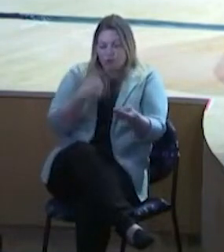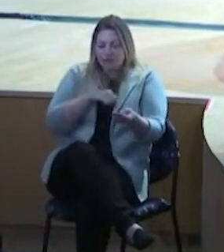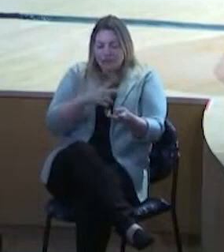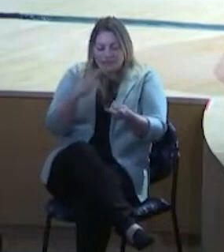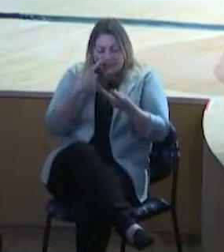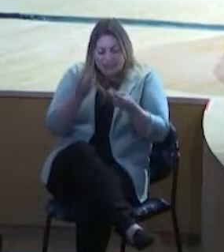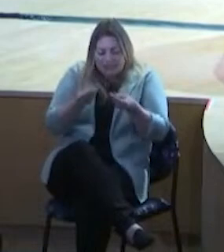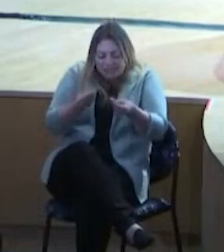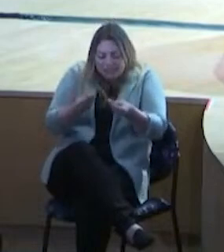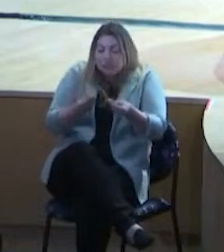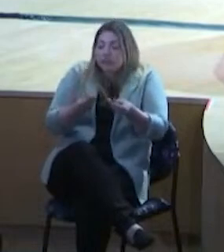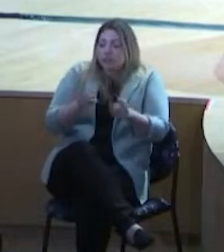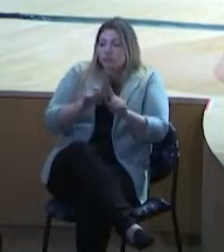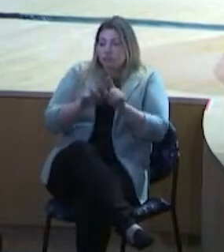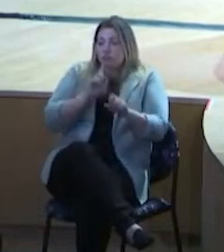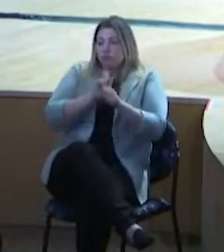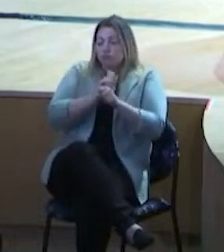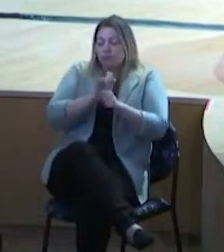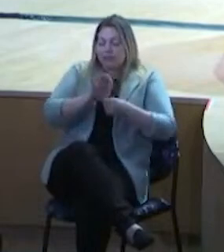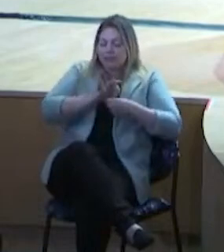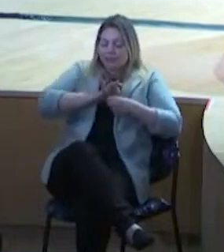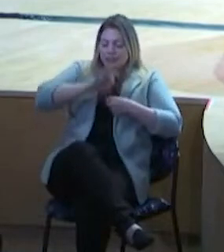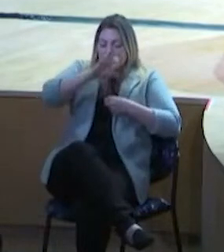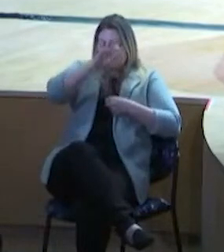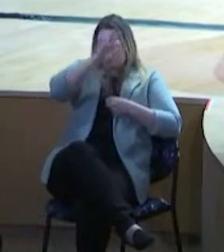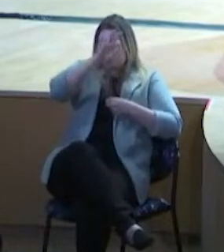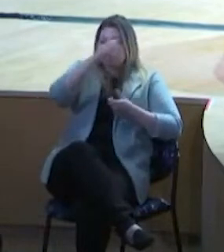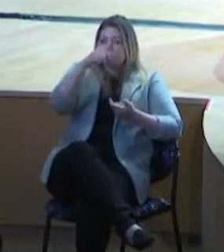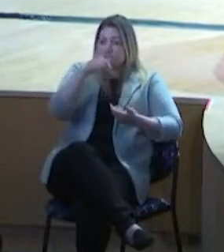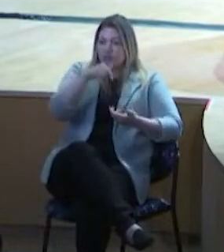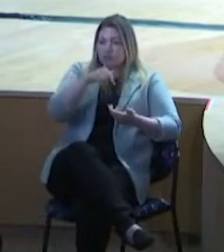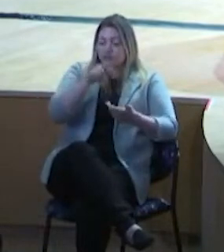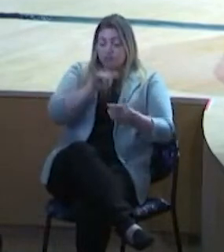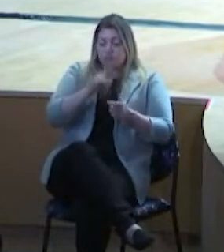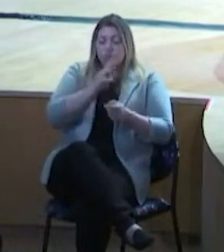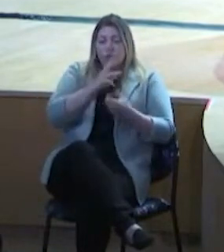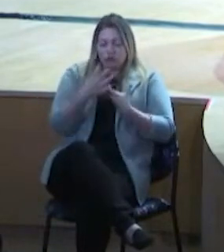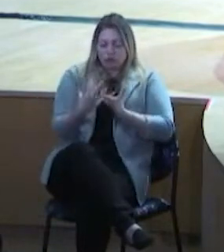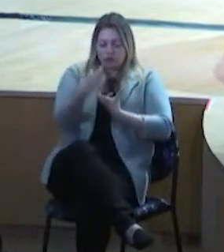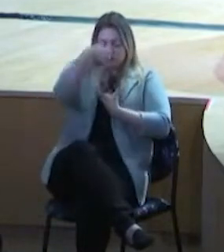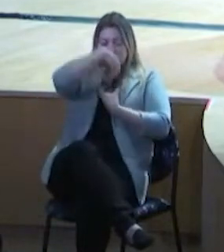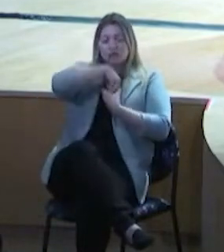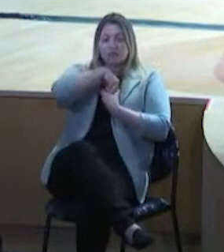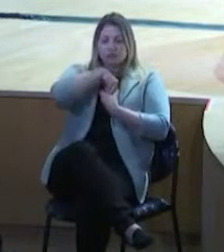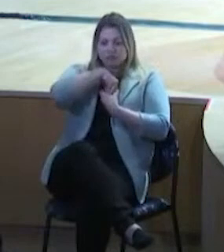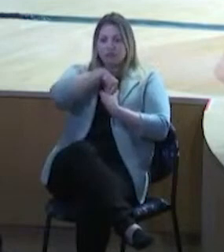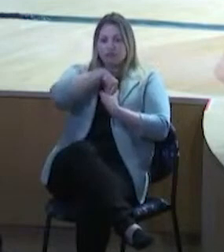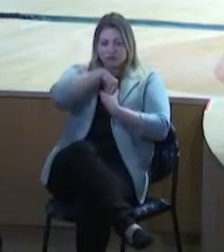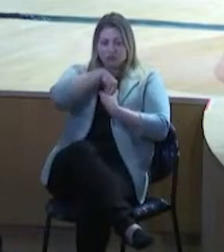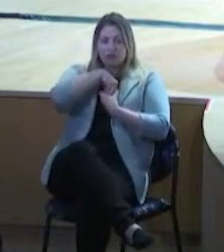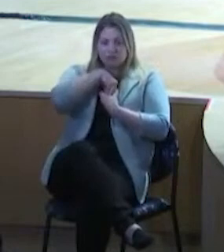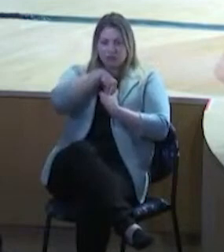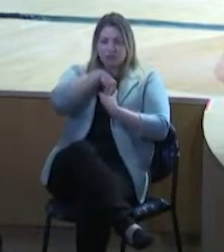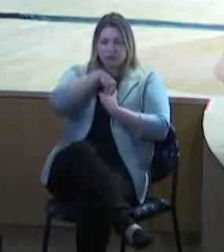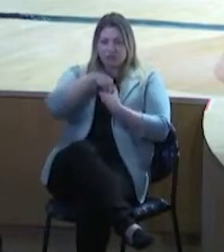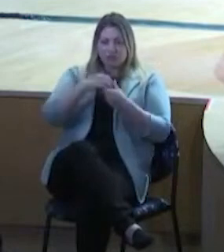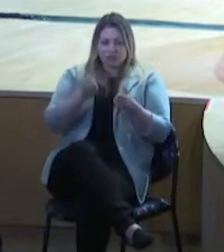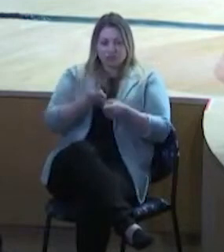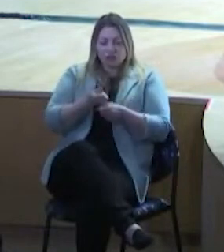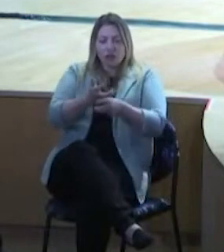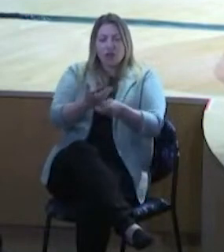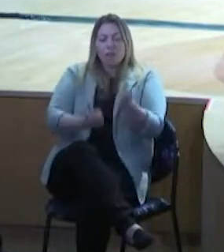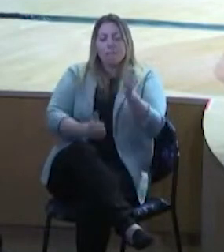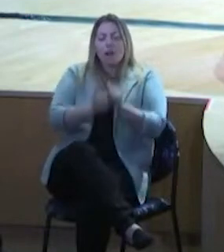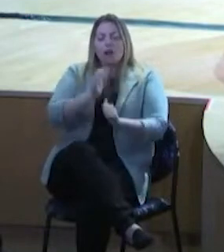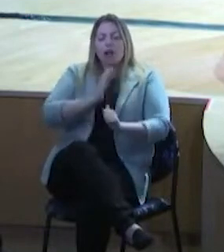think spiritually, that water is inside of us. It makes a majority of